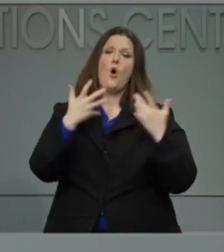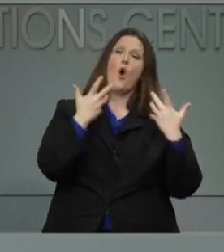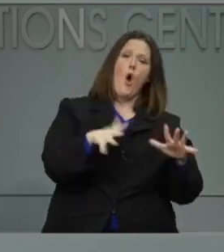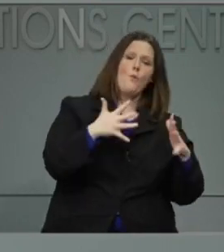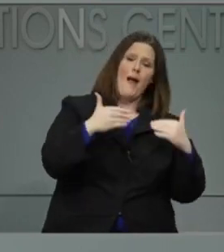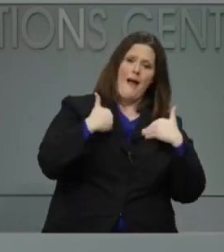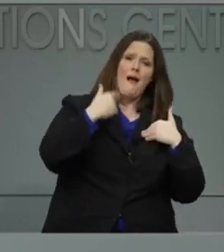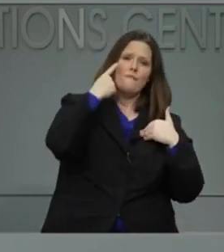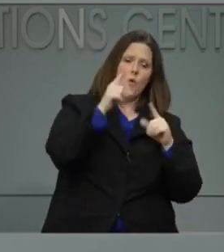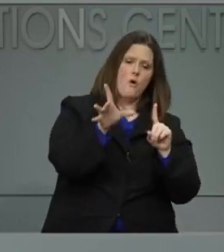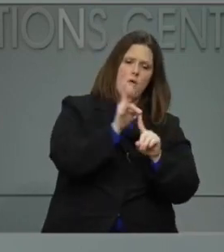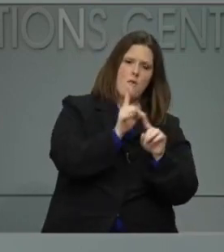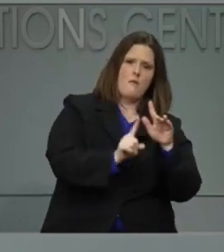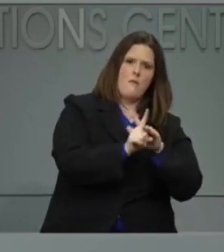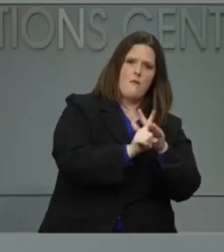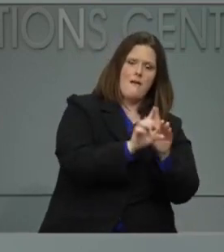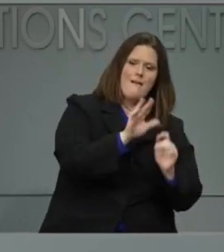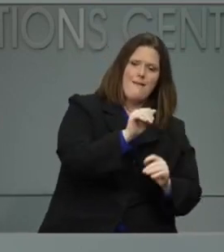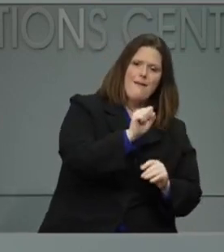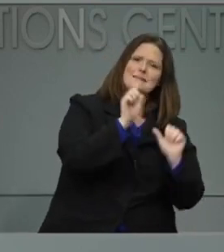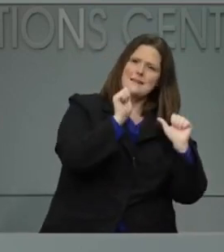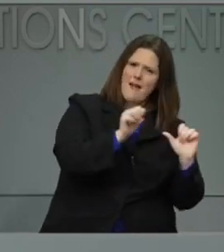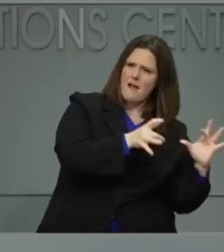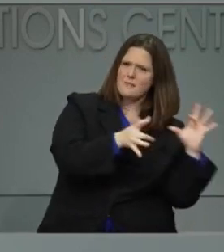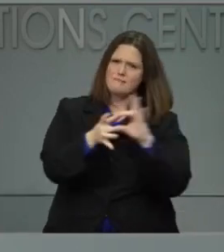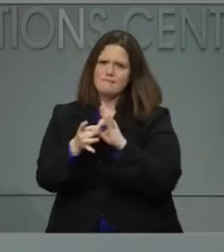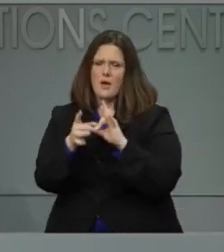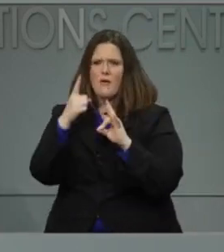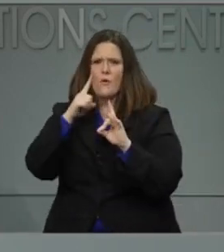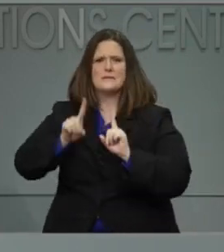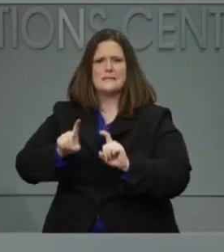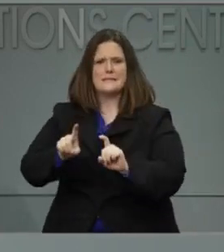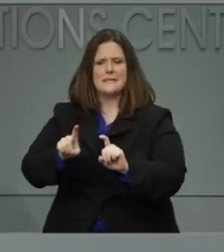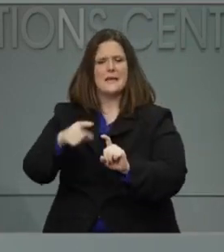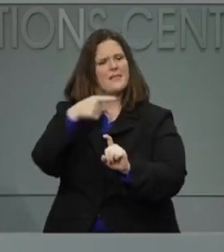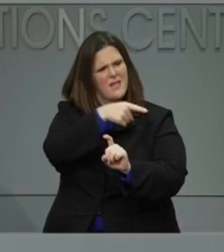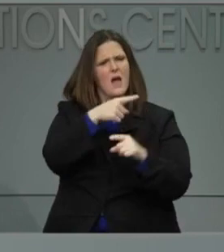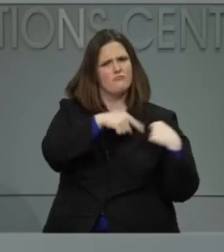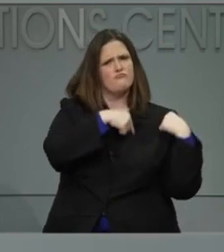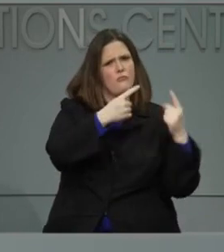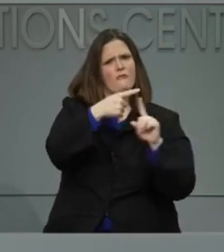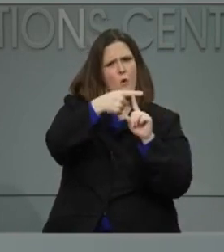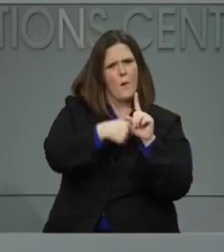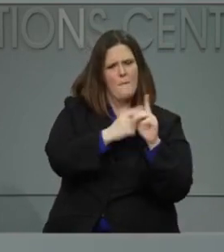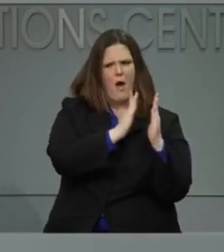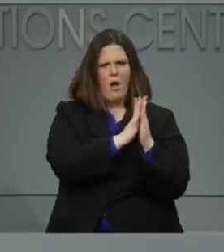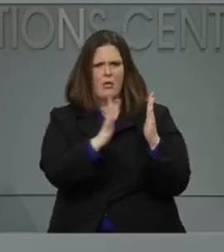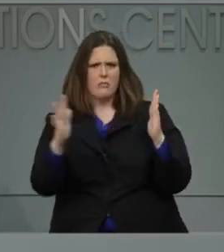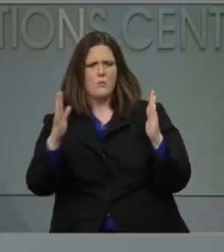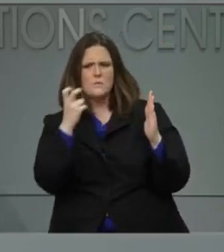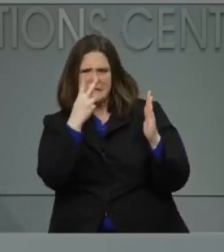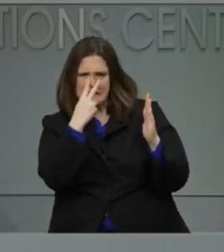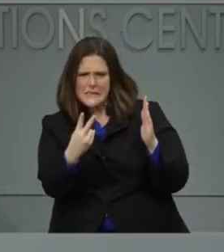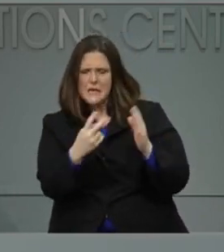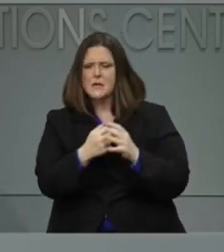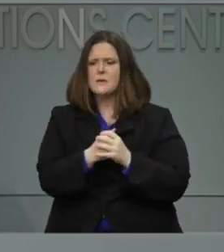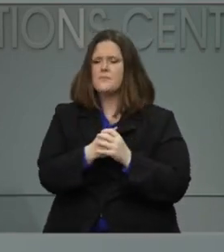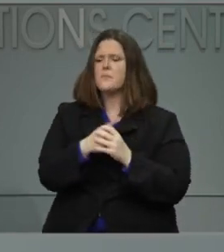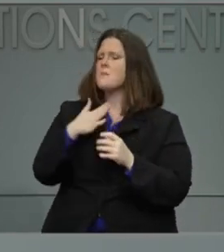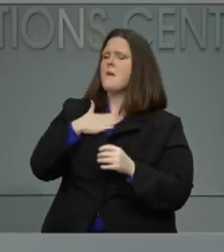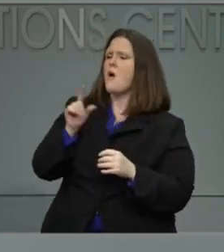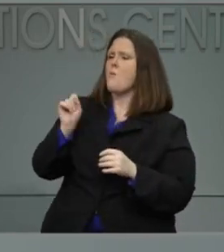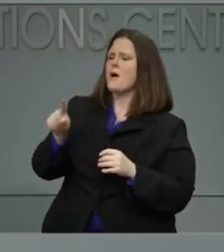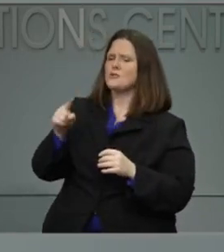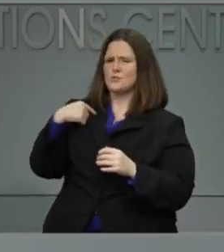it, we only see it over a month. So my question is, it seems that we have a low in